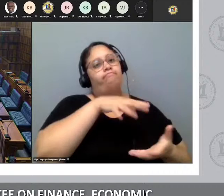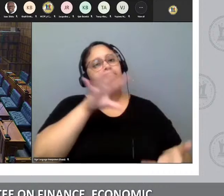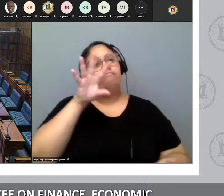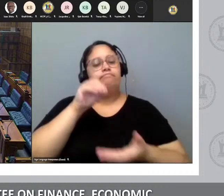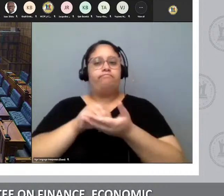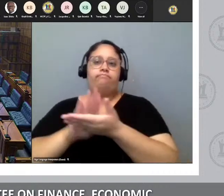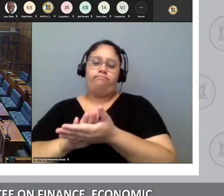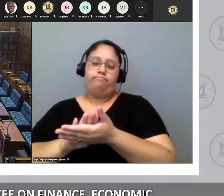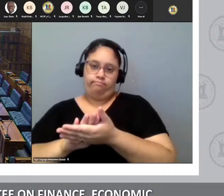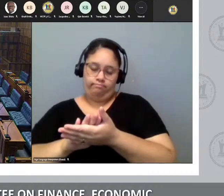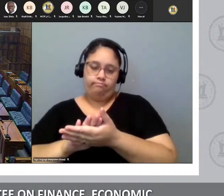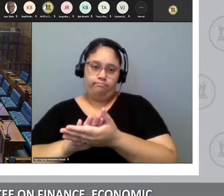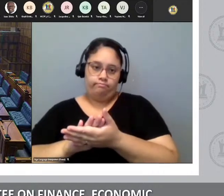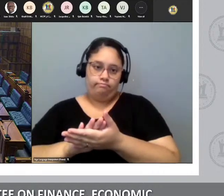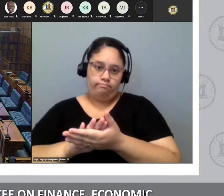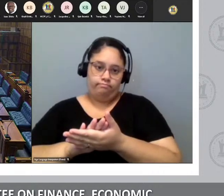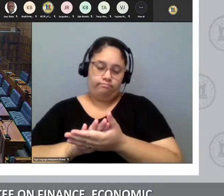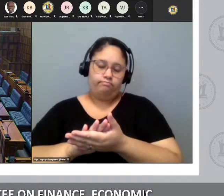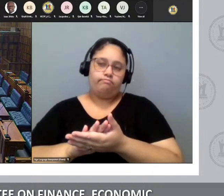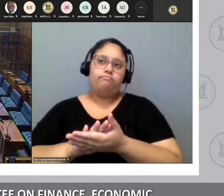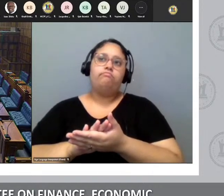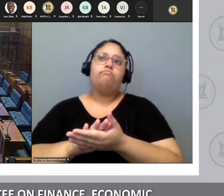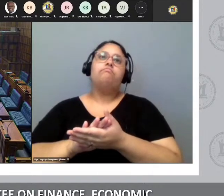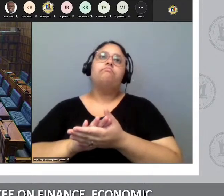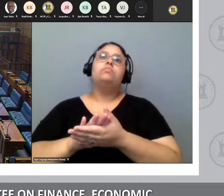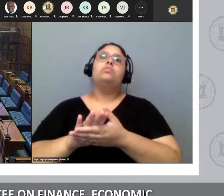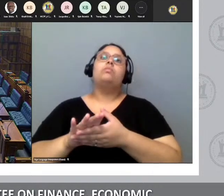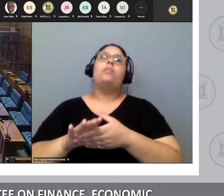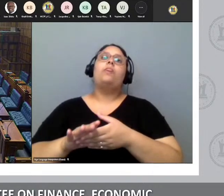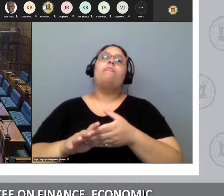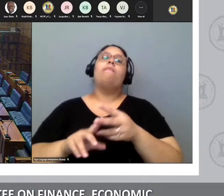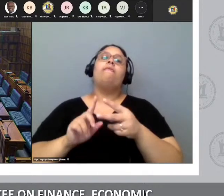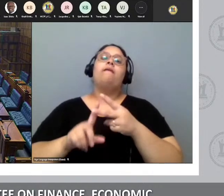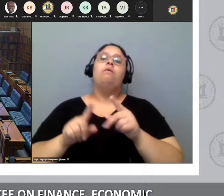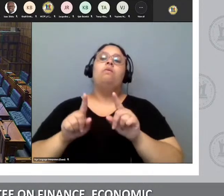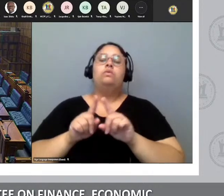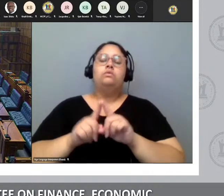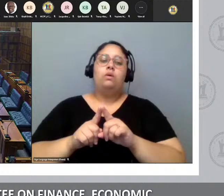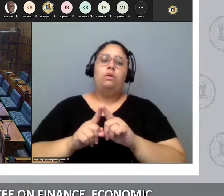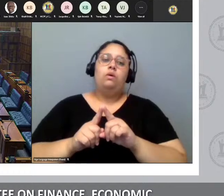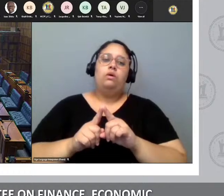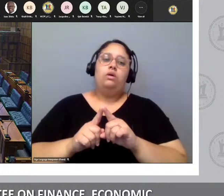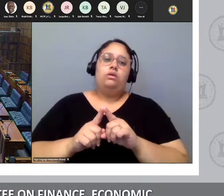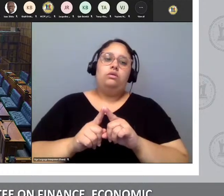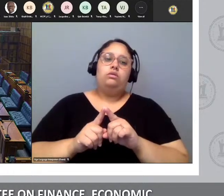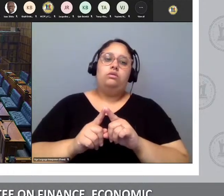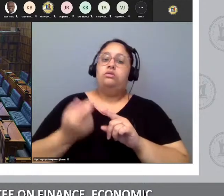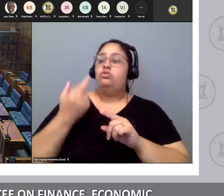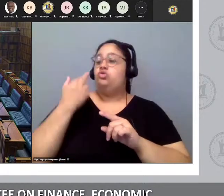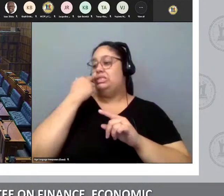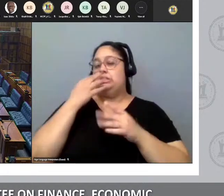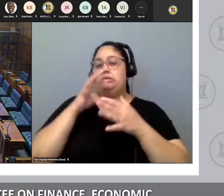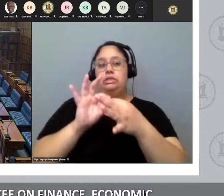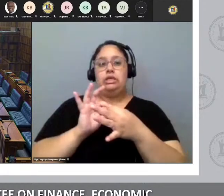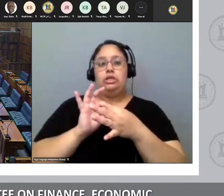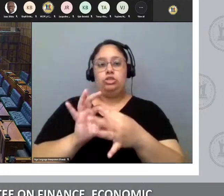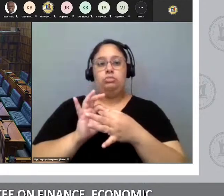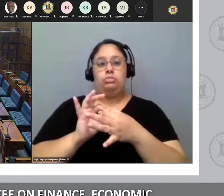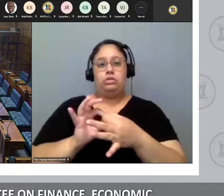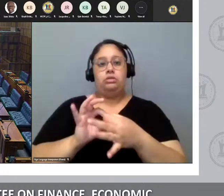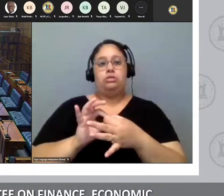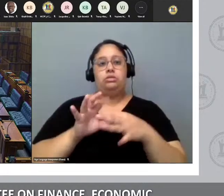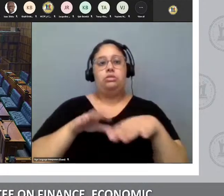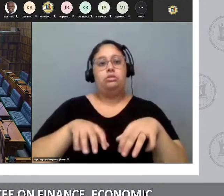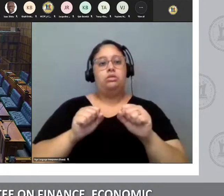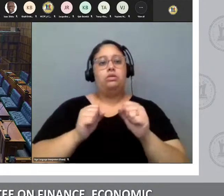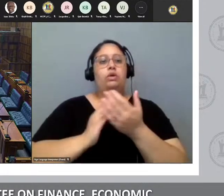at fret level um and more so over um I think at the more recent engagement undertaken